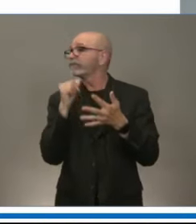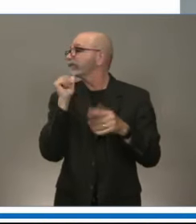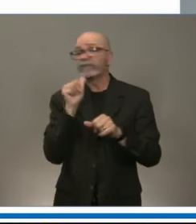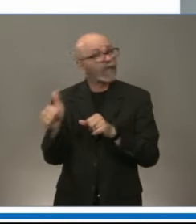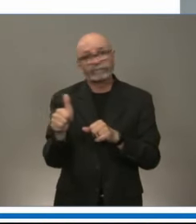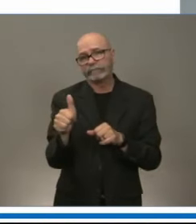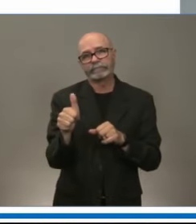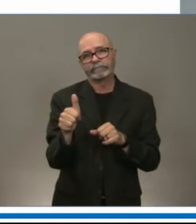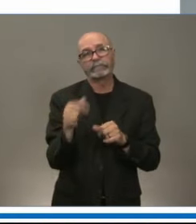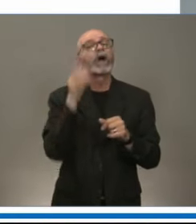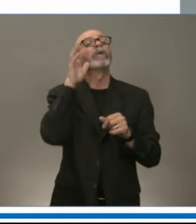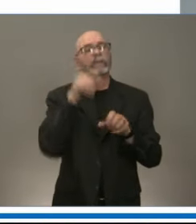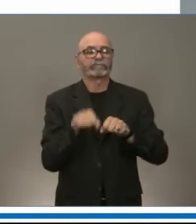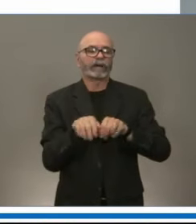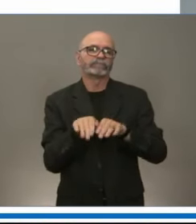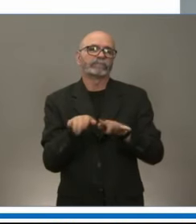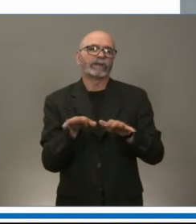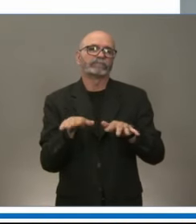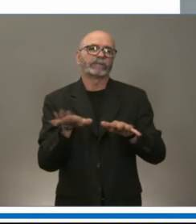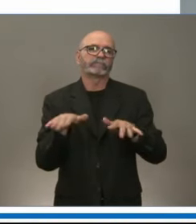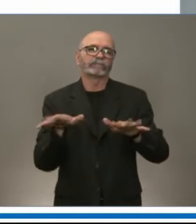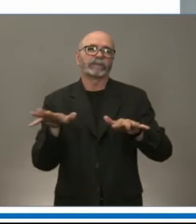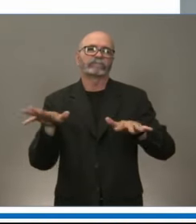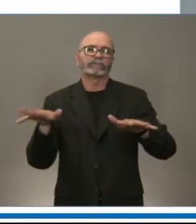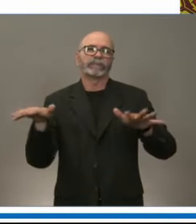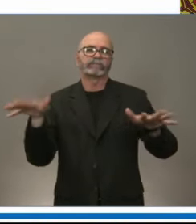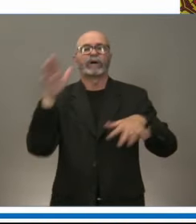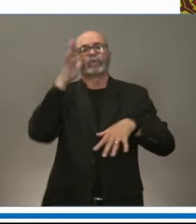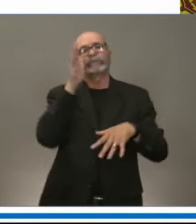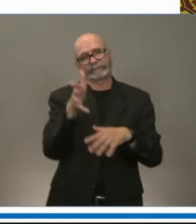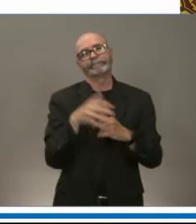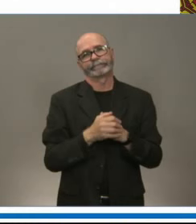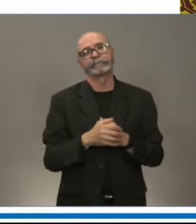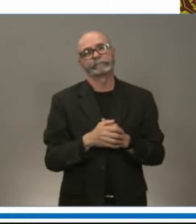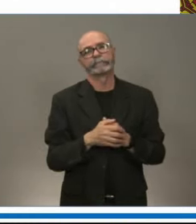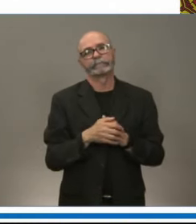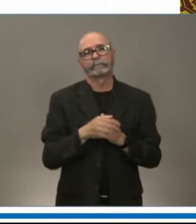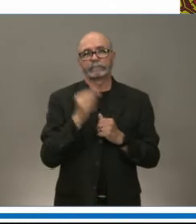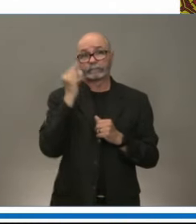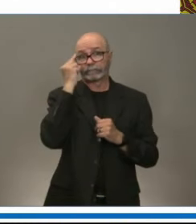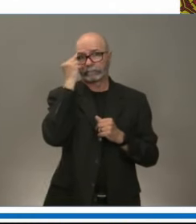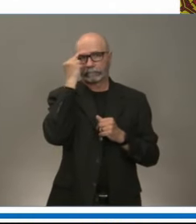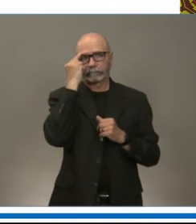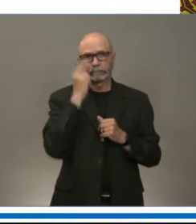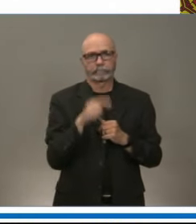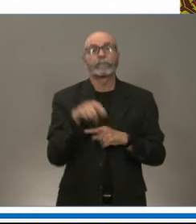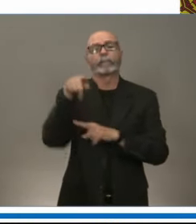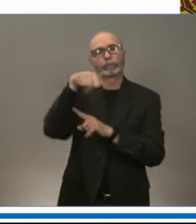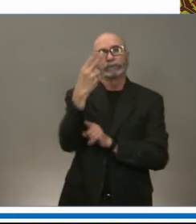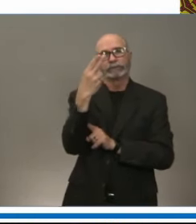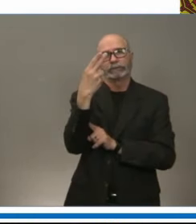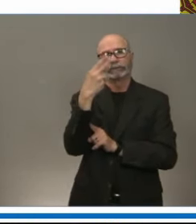of Nova Scotians being impacted. Next, we'll go to the Port Hawkesbury reporter, Jake Boudreau.